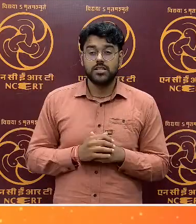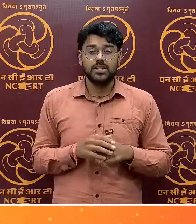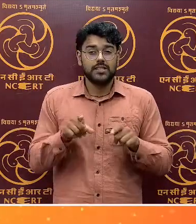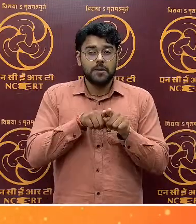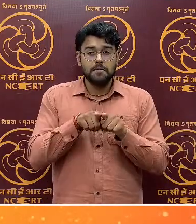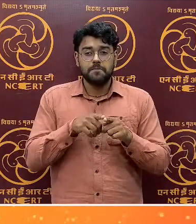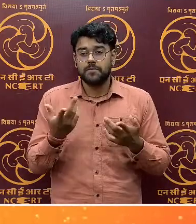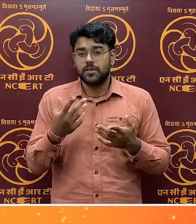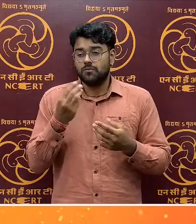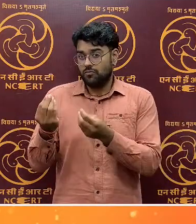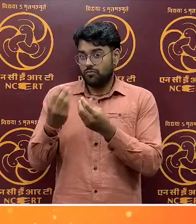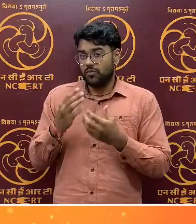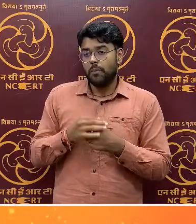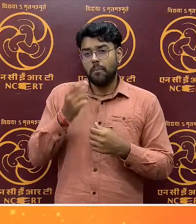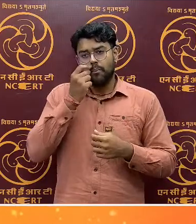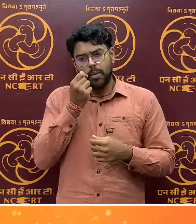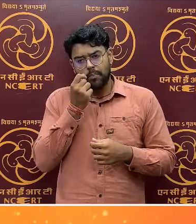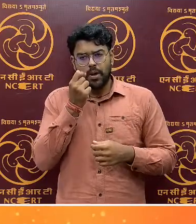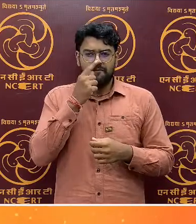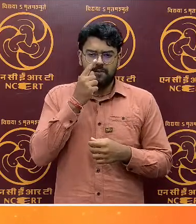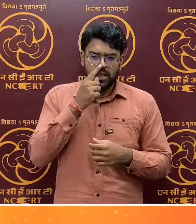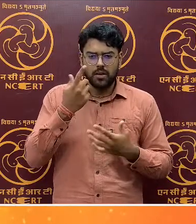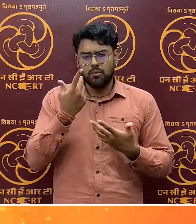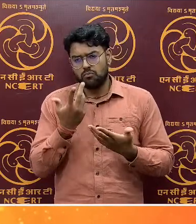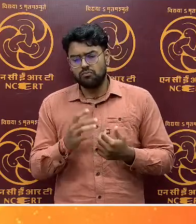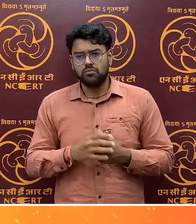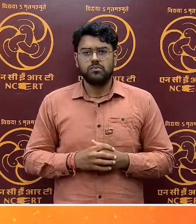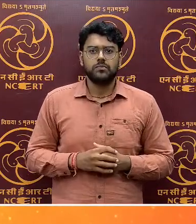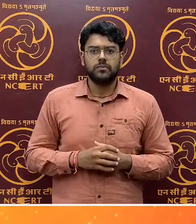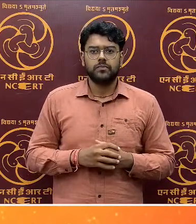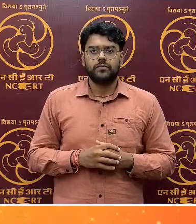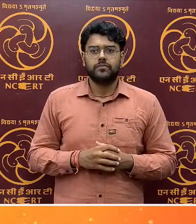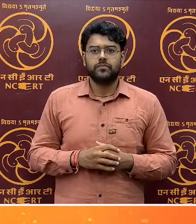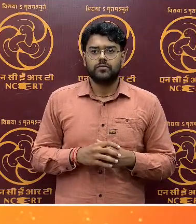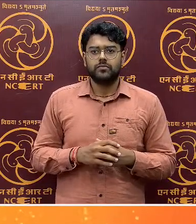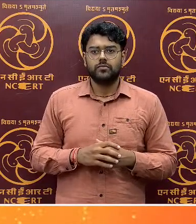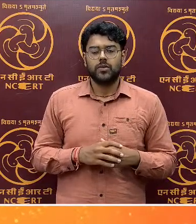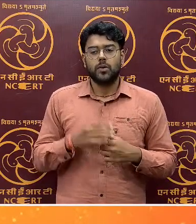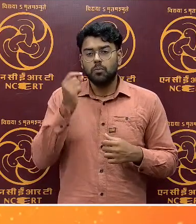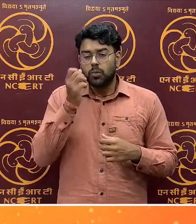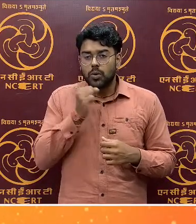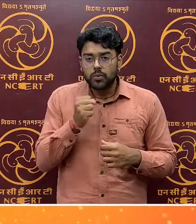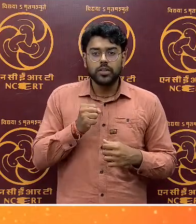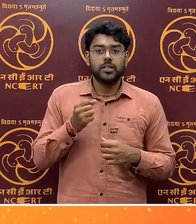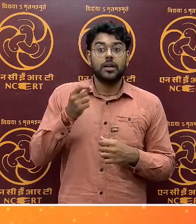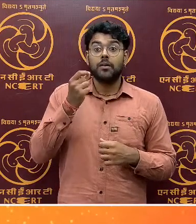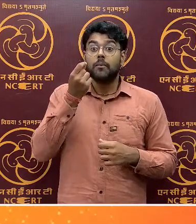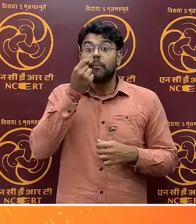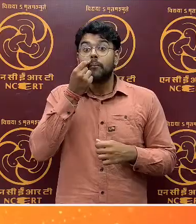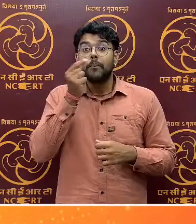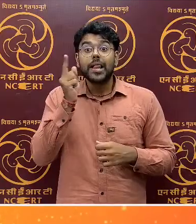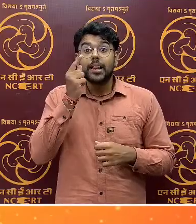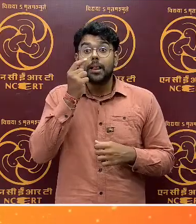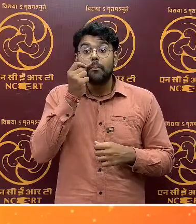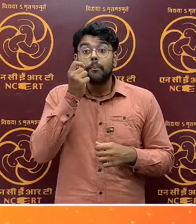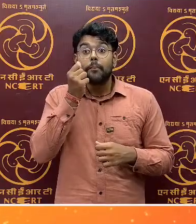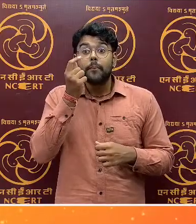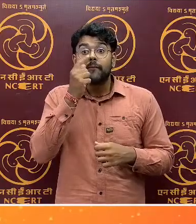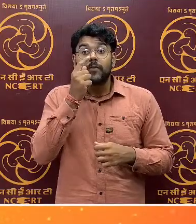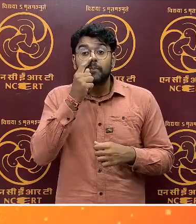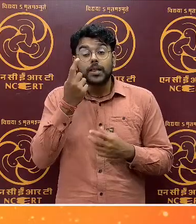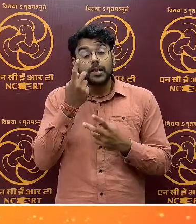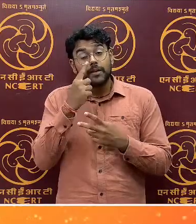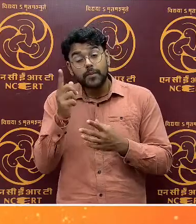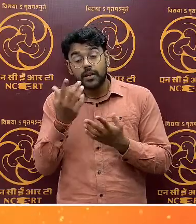you said, it could be father, mother, or say the grandfathers. Gender may change, yeah. Yes, so